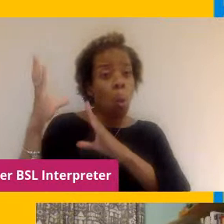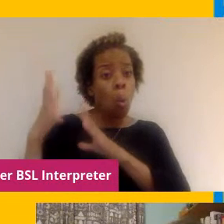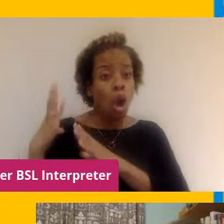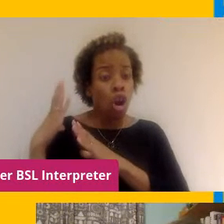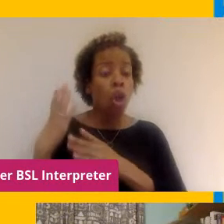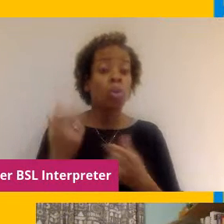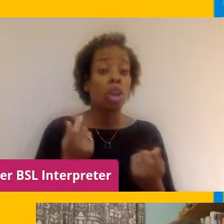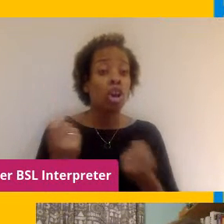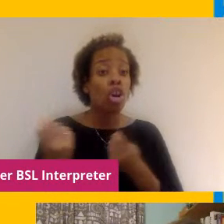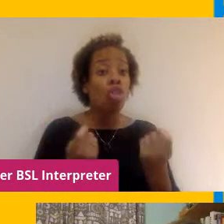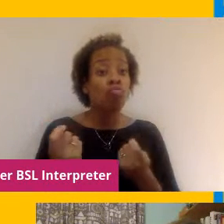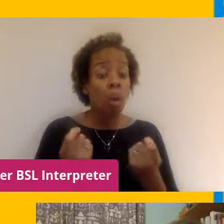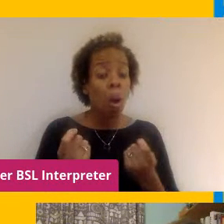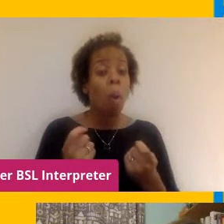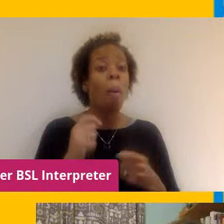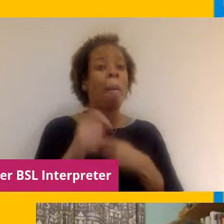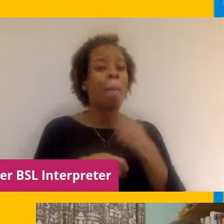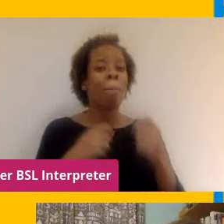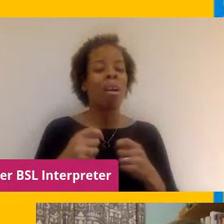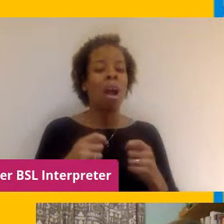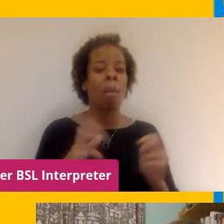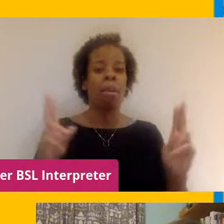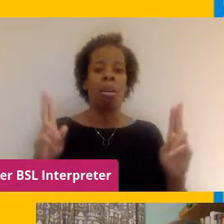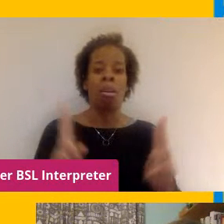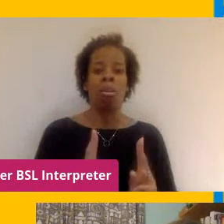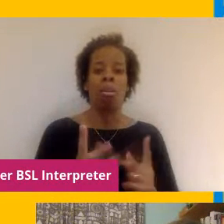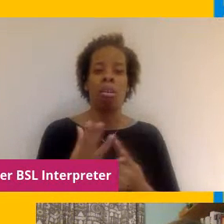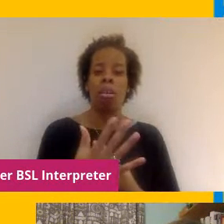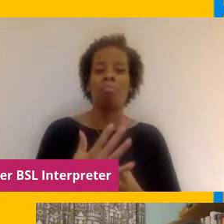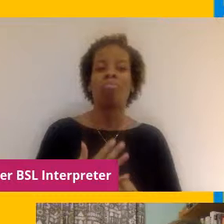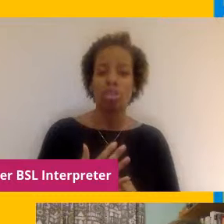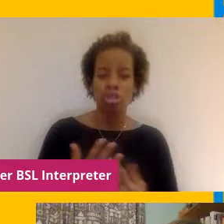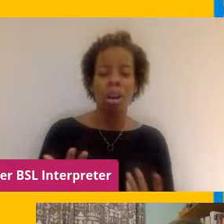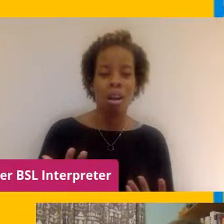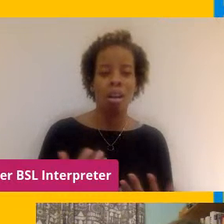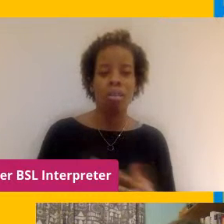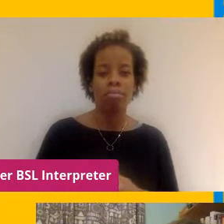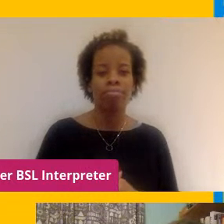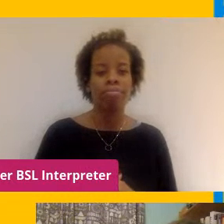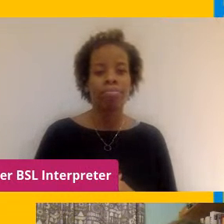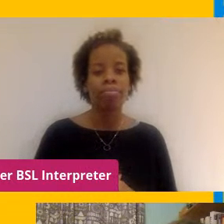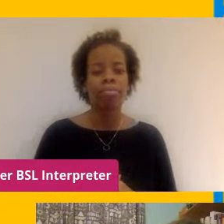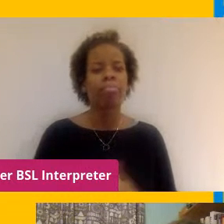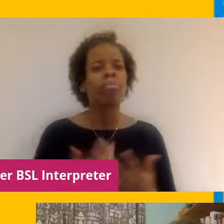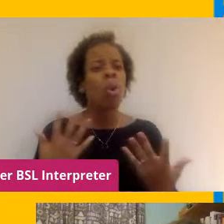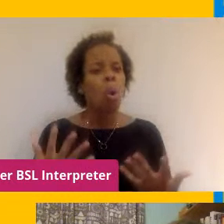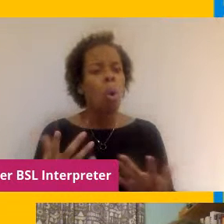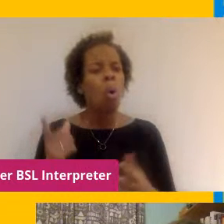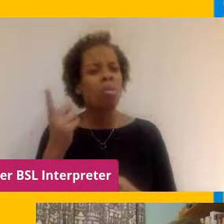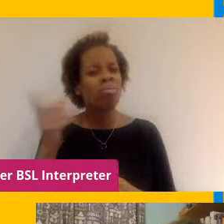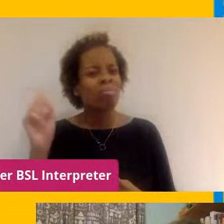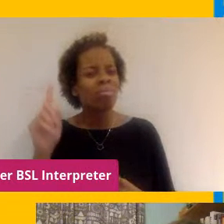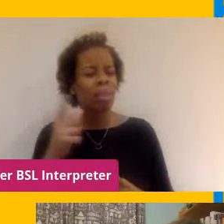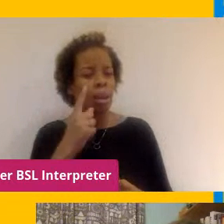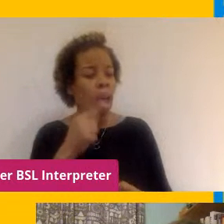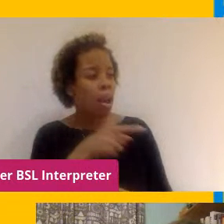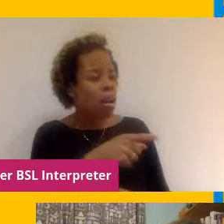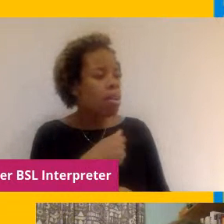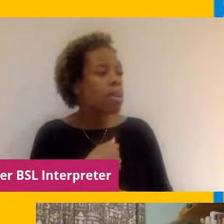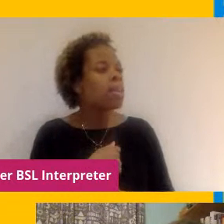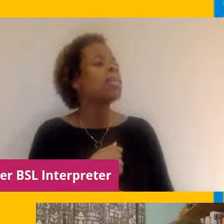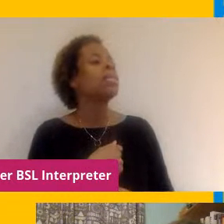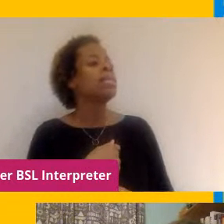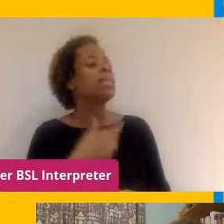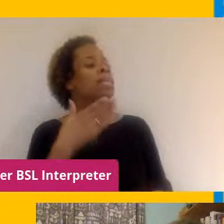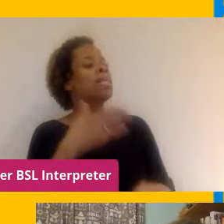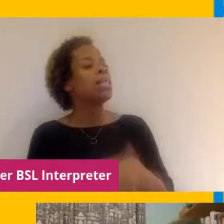hopefully reduce the workload on staff, or look to prioritization or to the recruitment of more staff in